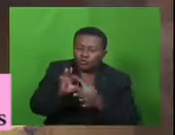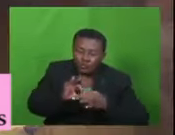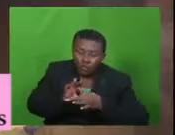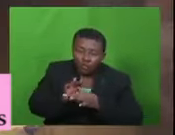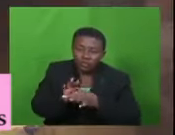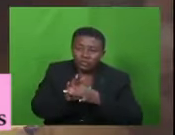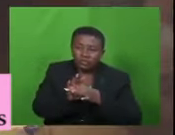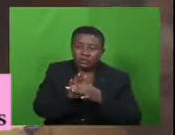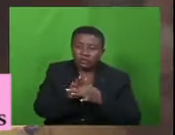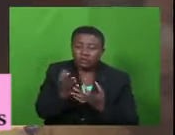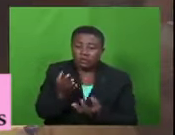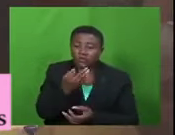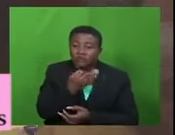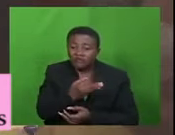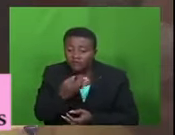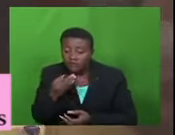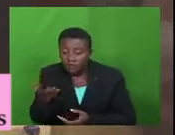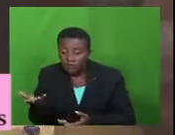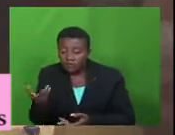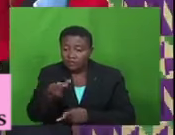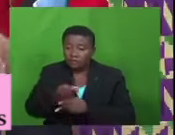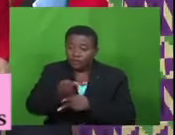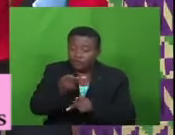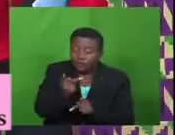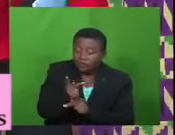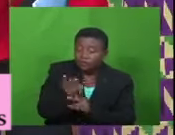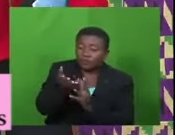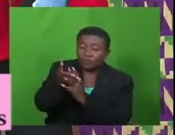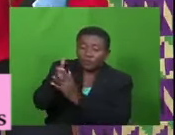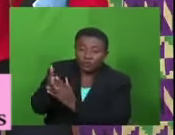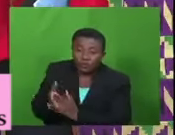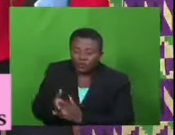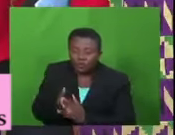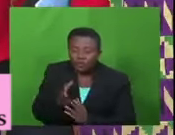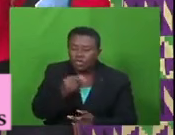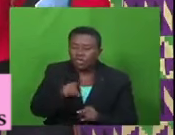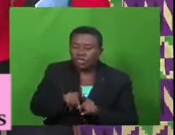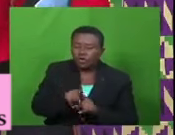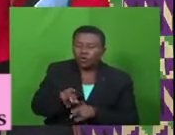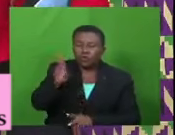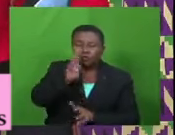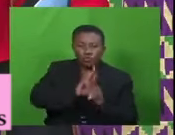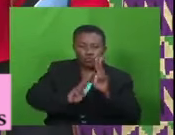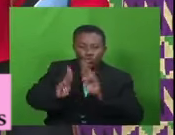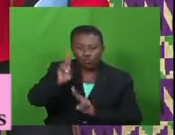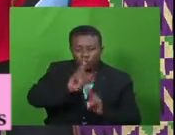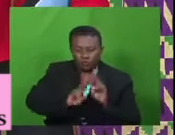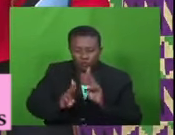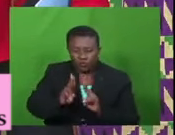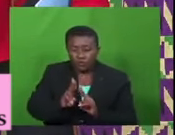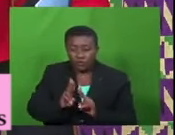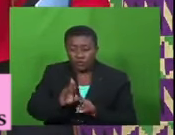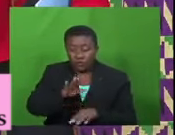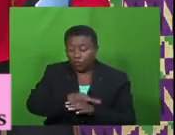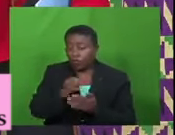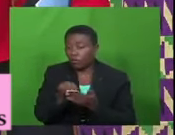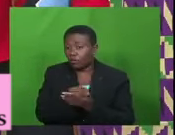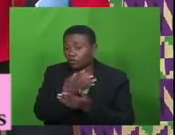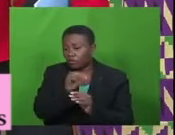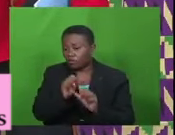in facilitating the production, distribution, and consumption of information within the whole economy and